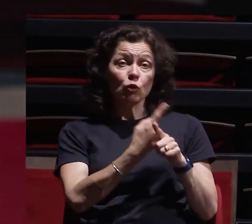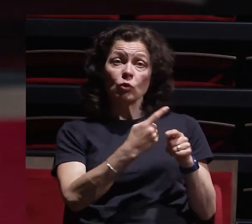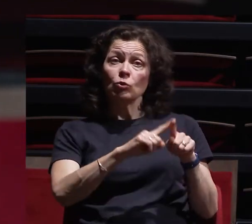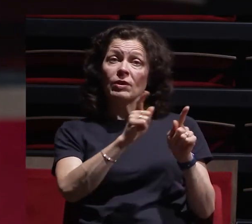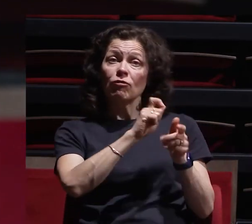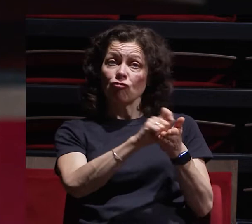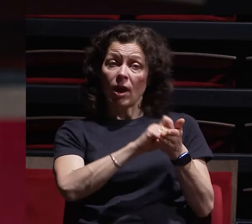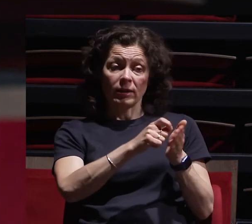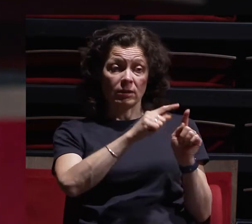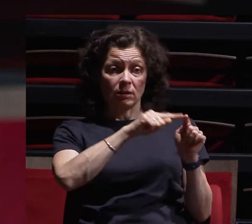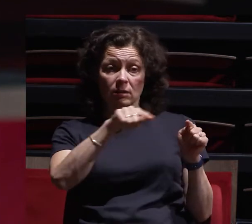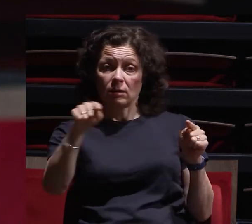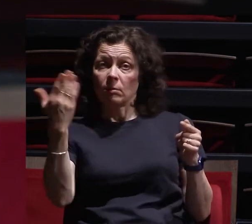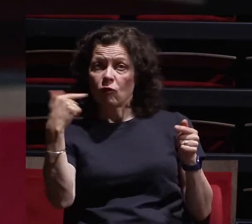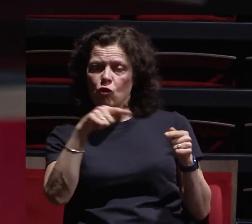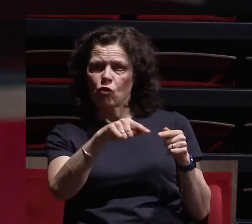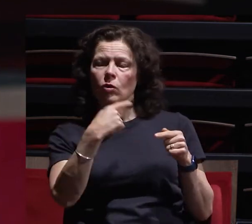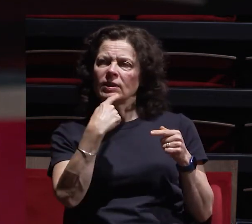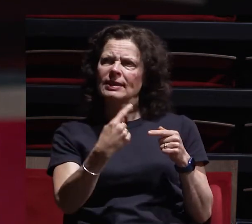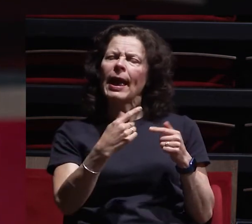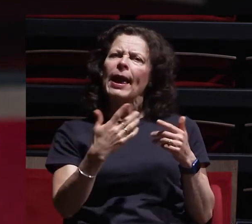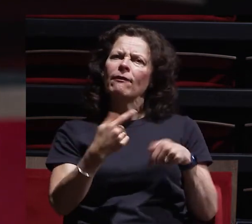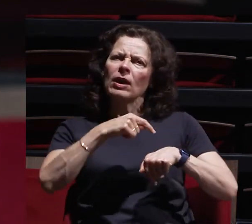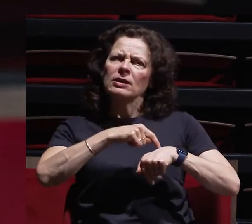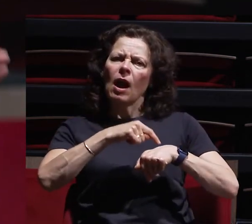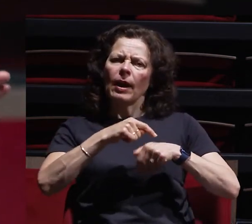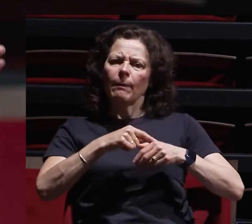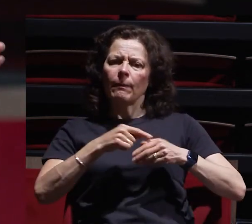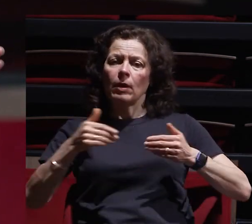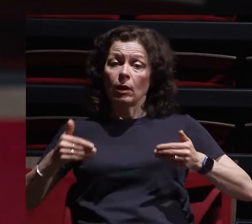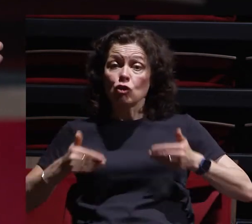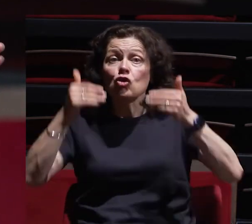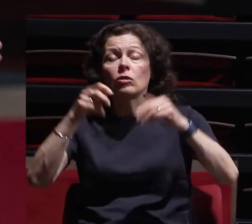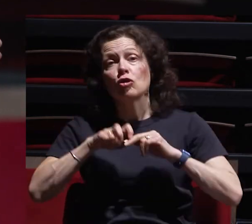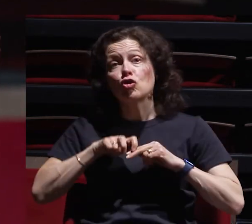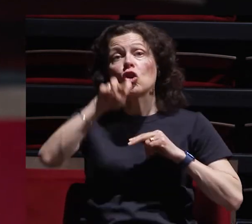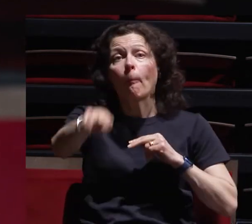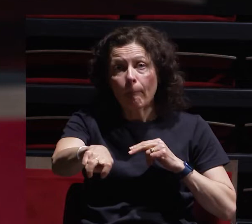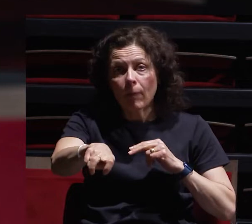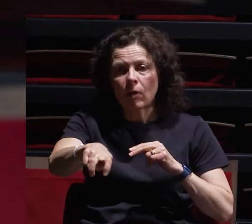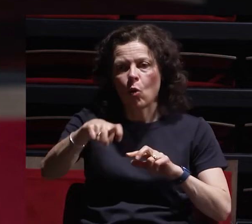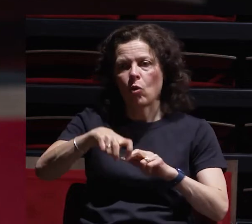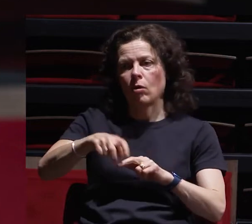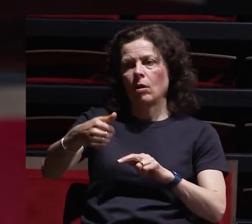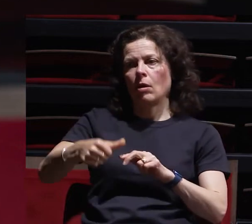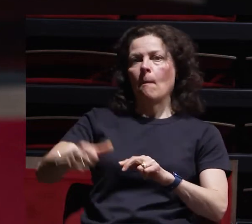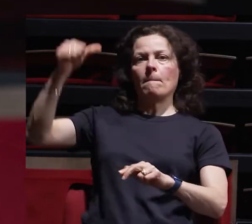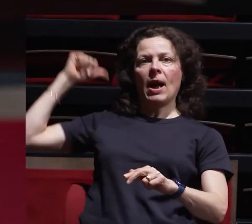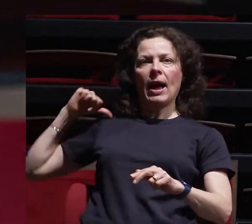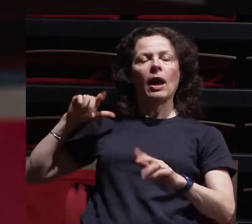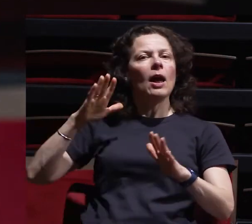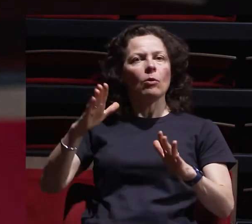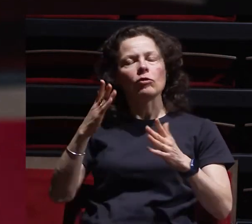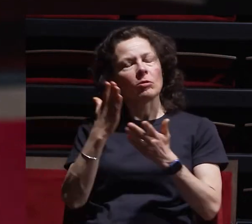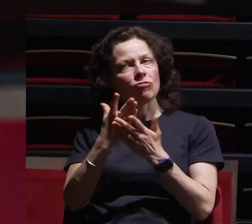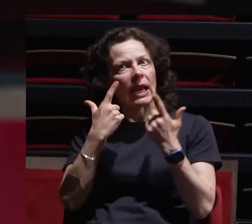said, essentially, if you're going to jump forwards or if you're going to jump around in time in